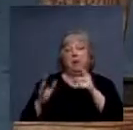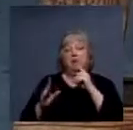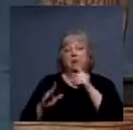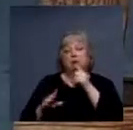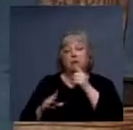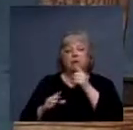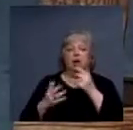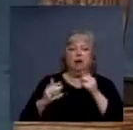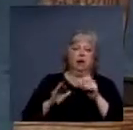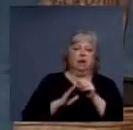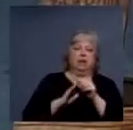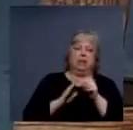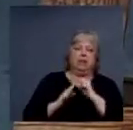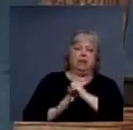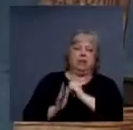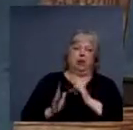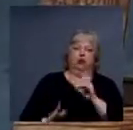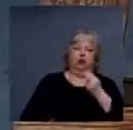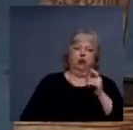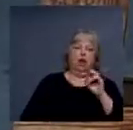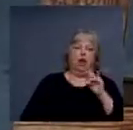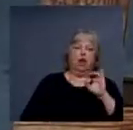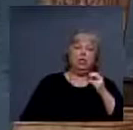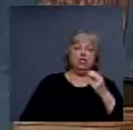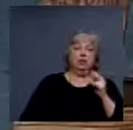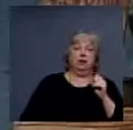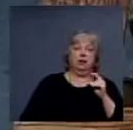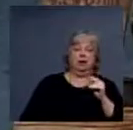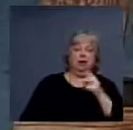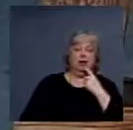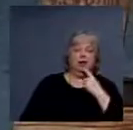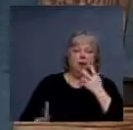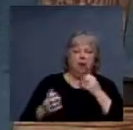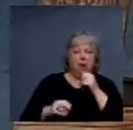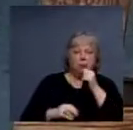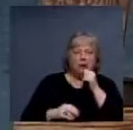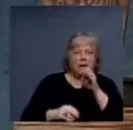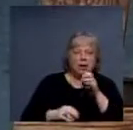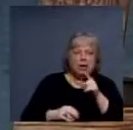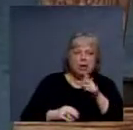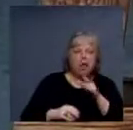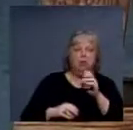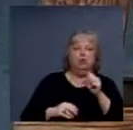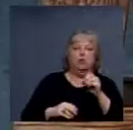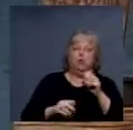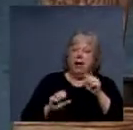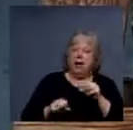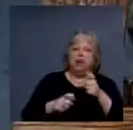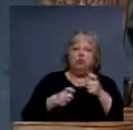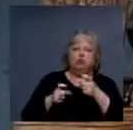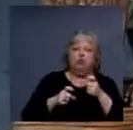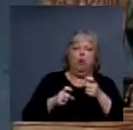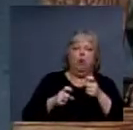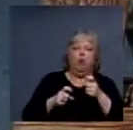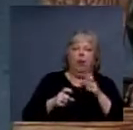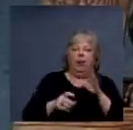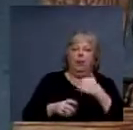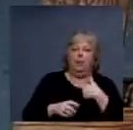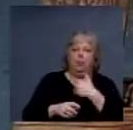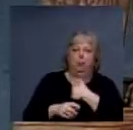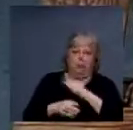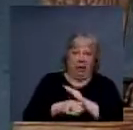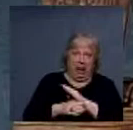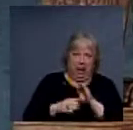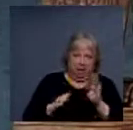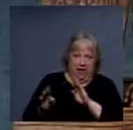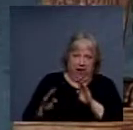Senator Hutchinson said on TV that the reason they wanted to have it at private clubs so they could control the behavior of their members. And